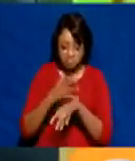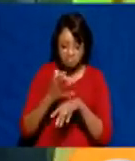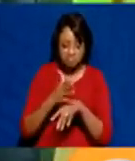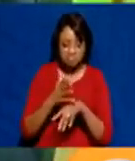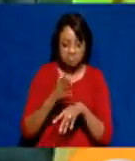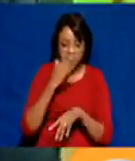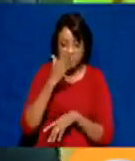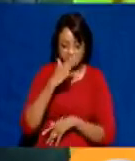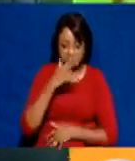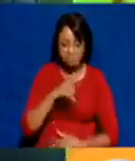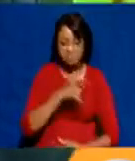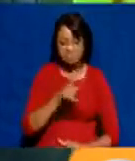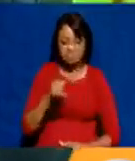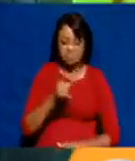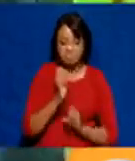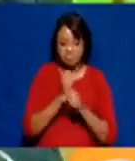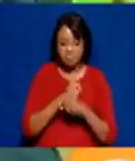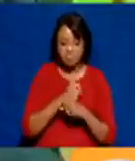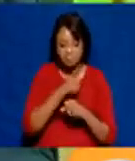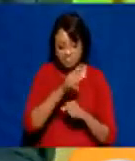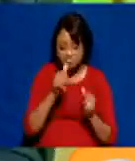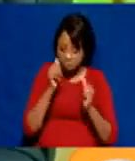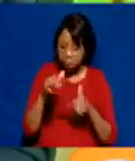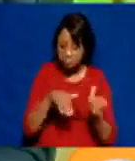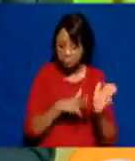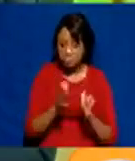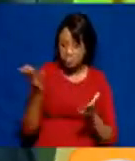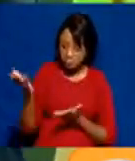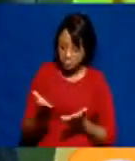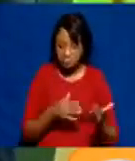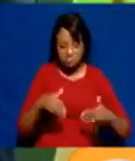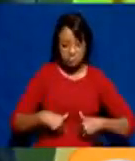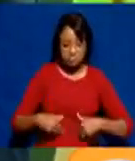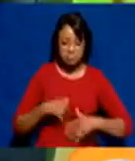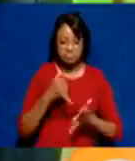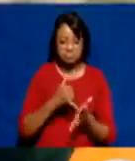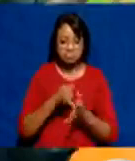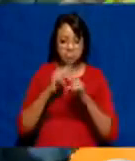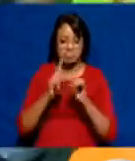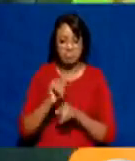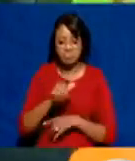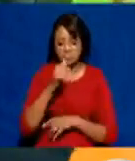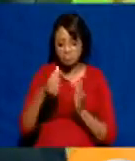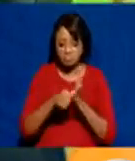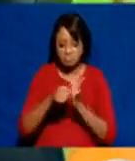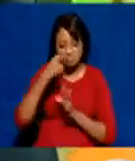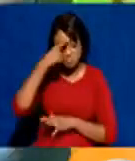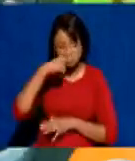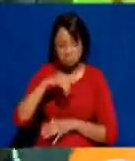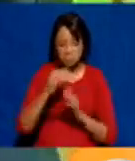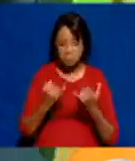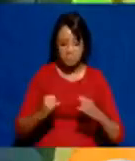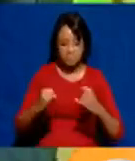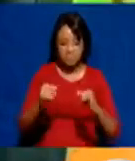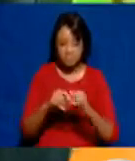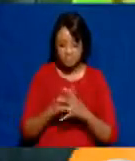know, very attractive and very friendly for young people to get involved in. And then finally, there was an issue of course, policy enforcement, which is a gap in